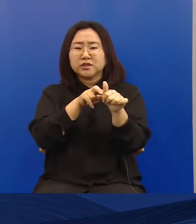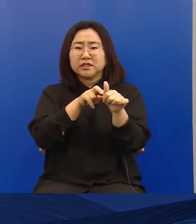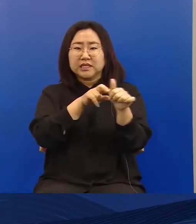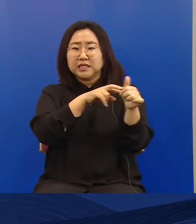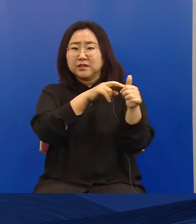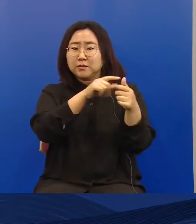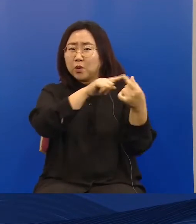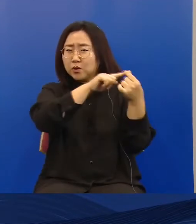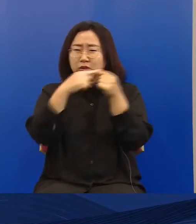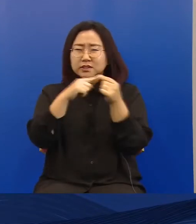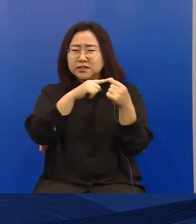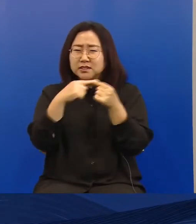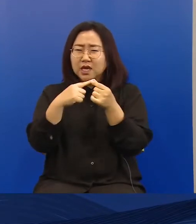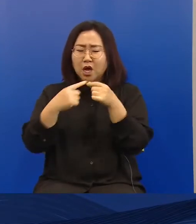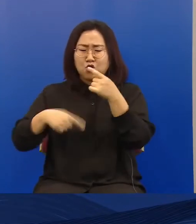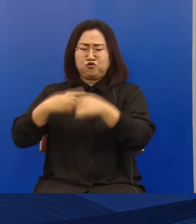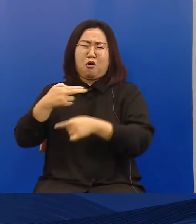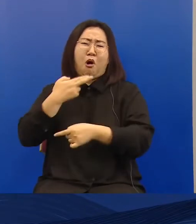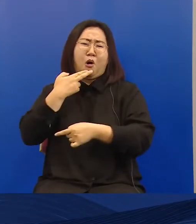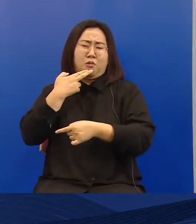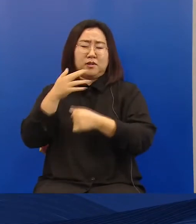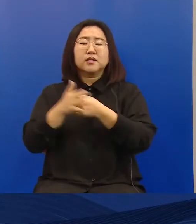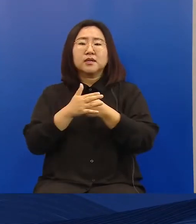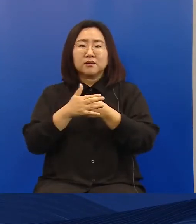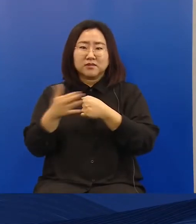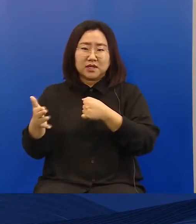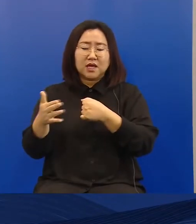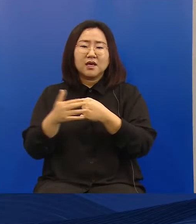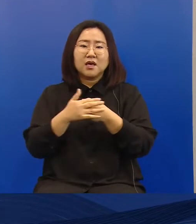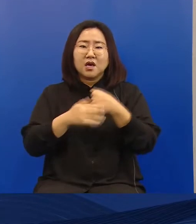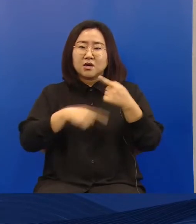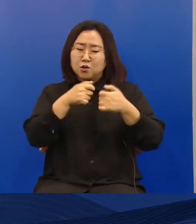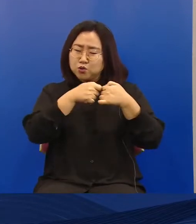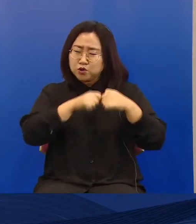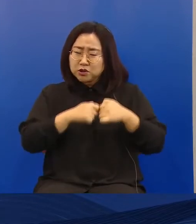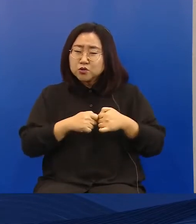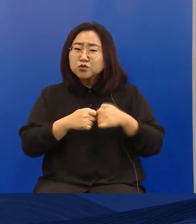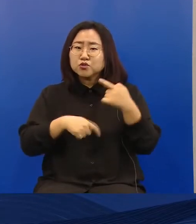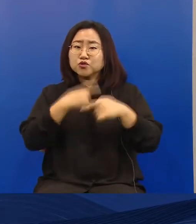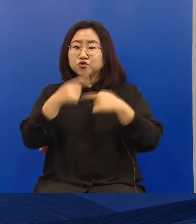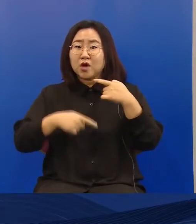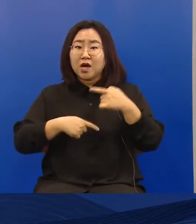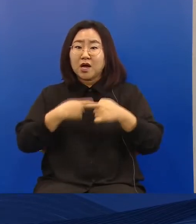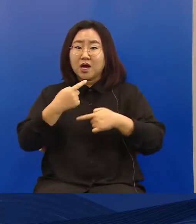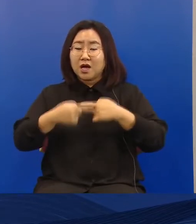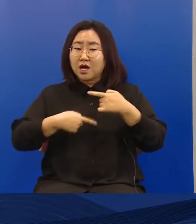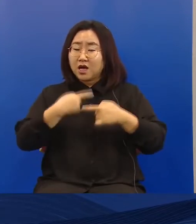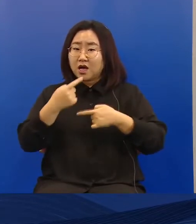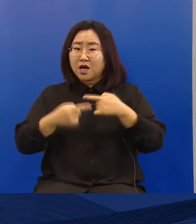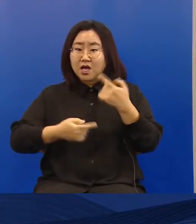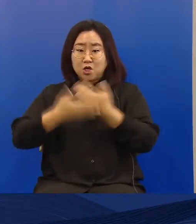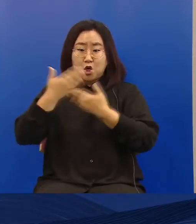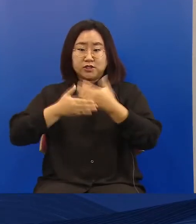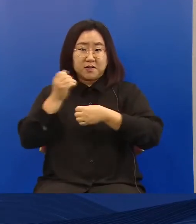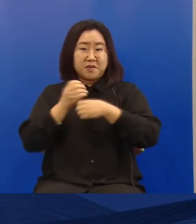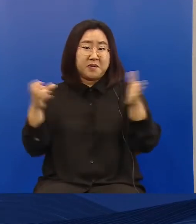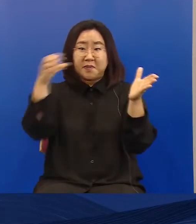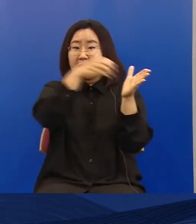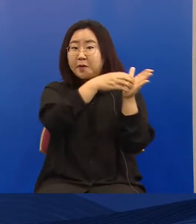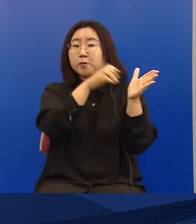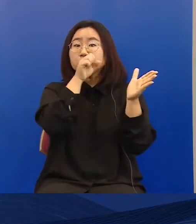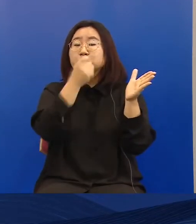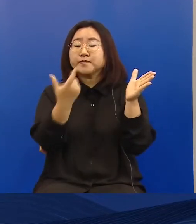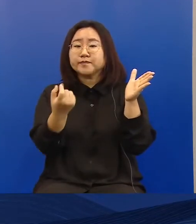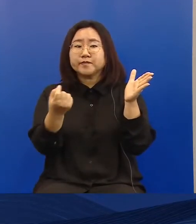It still lacks a variety of types of information, especially regarding sign